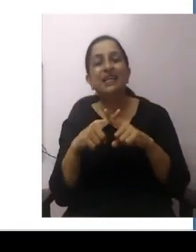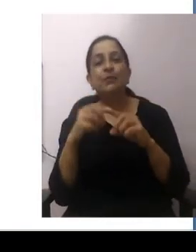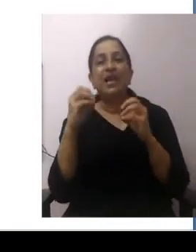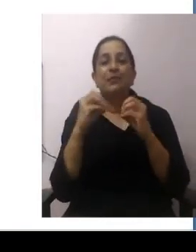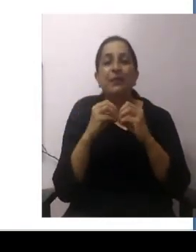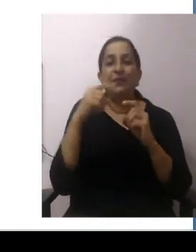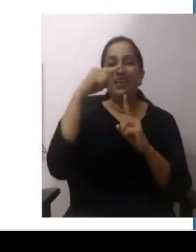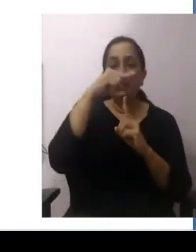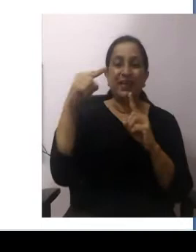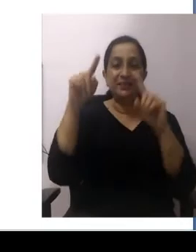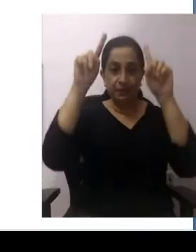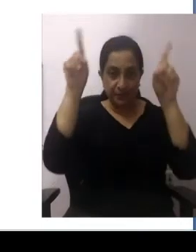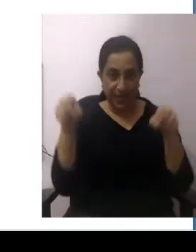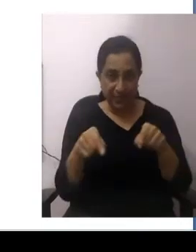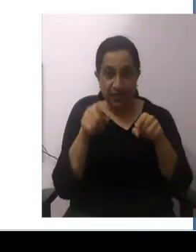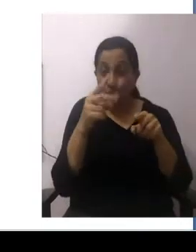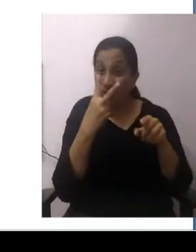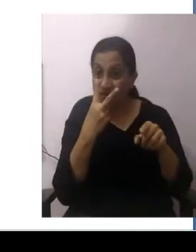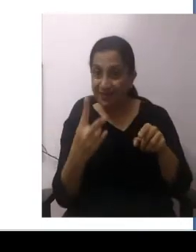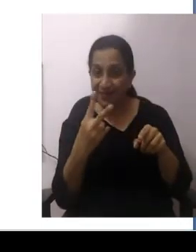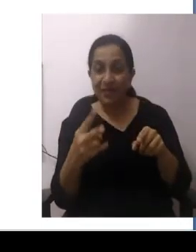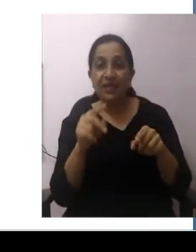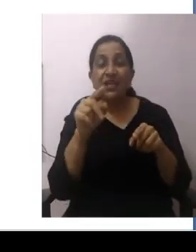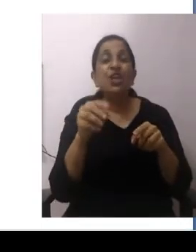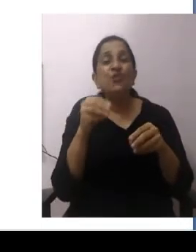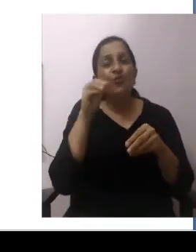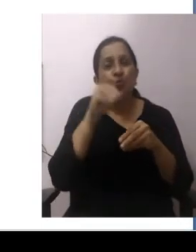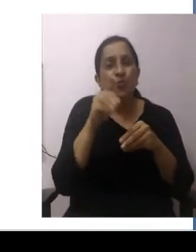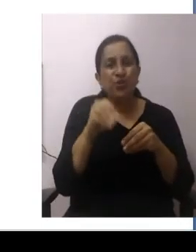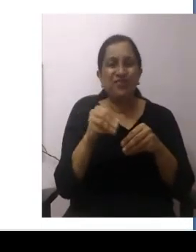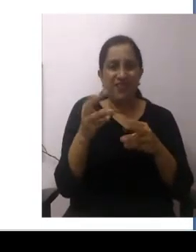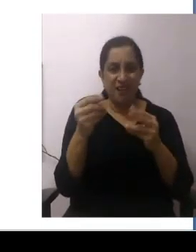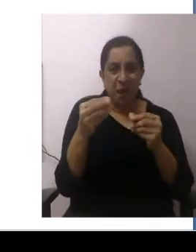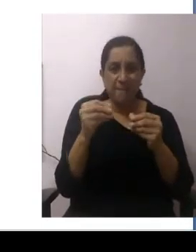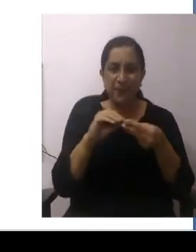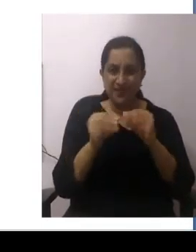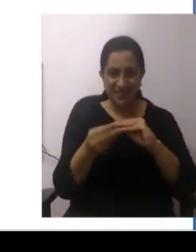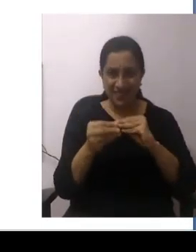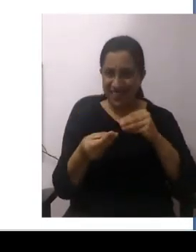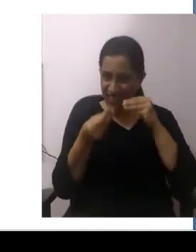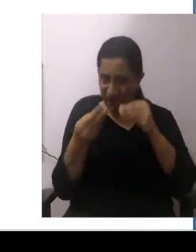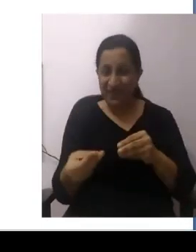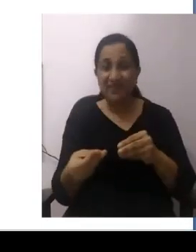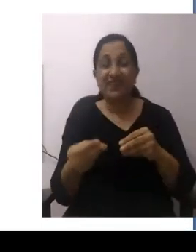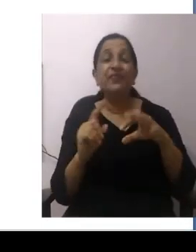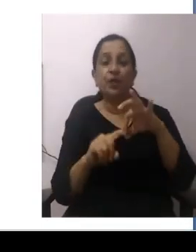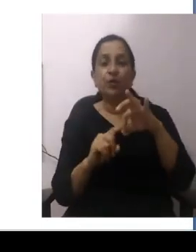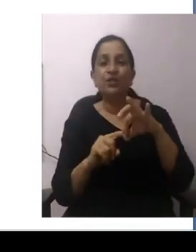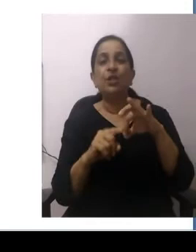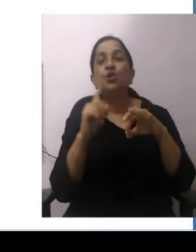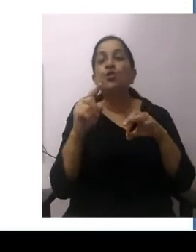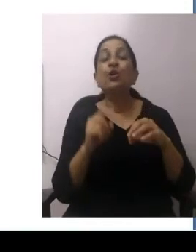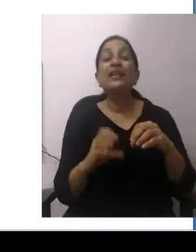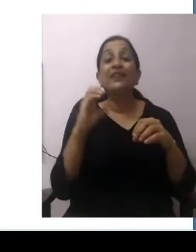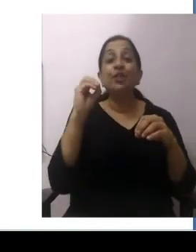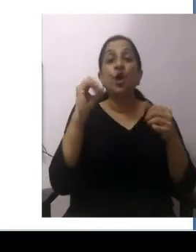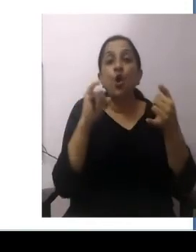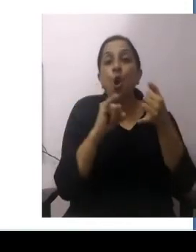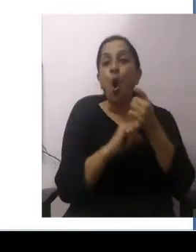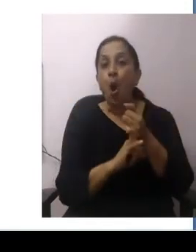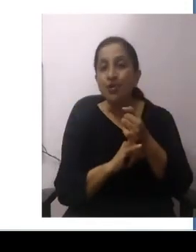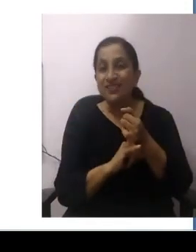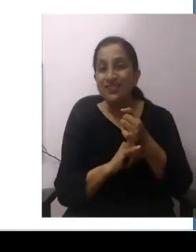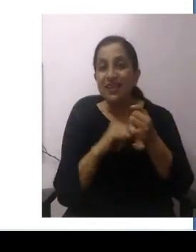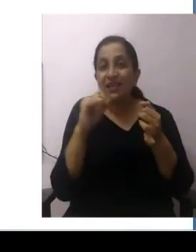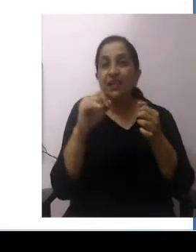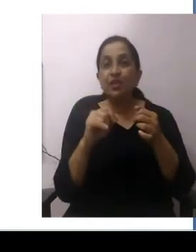these values, whatever you have got here, if you put them, you will get the cosine angle. So you have to just say